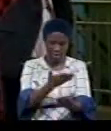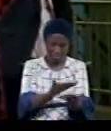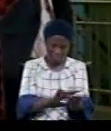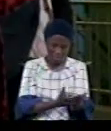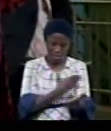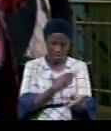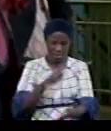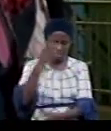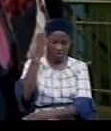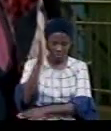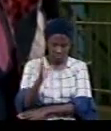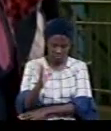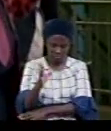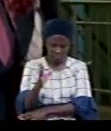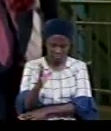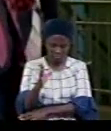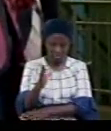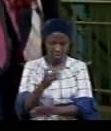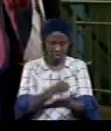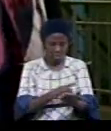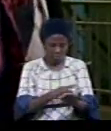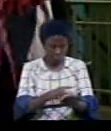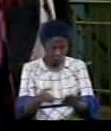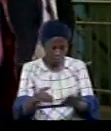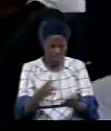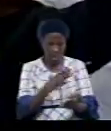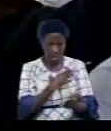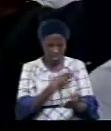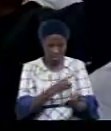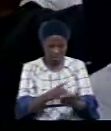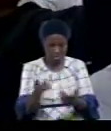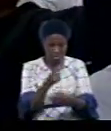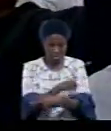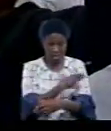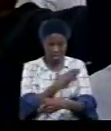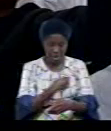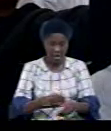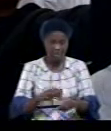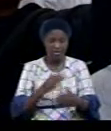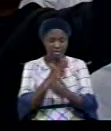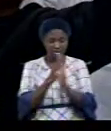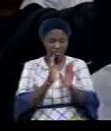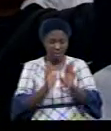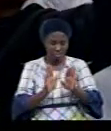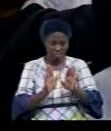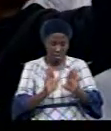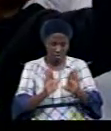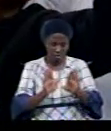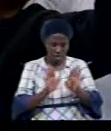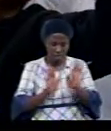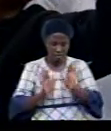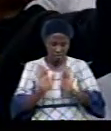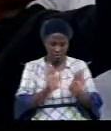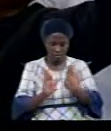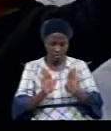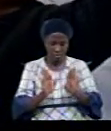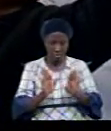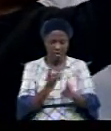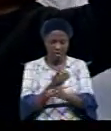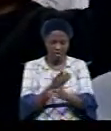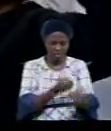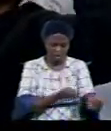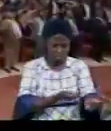noon, weekday and Sunday, dominion in every life in